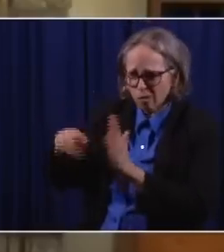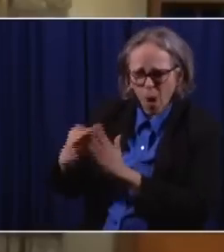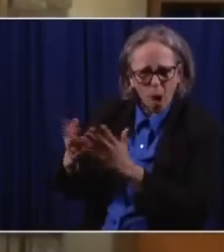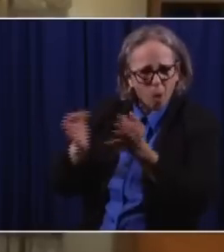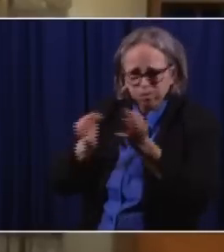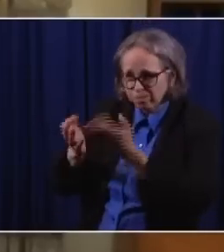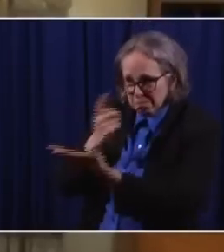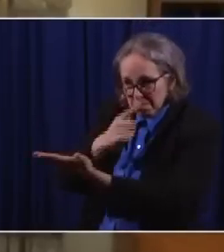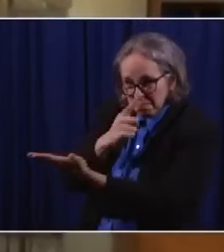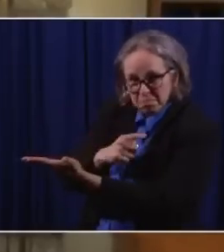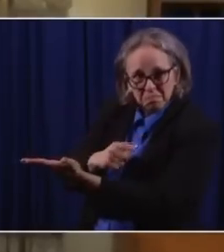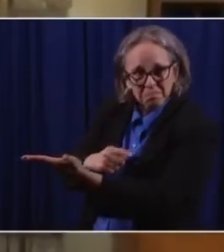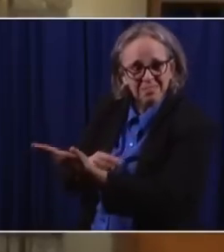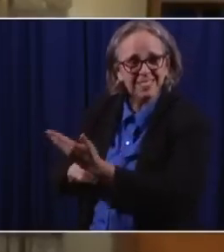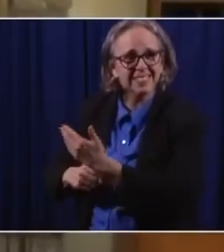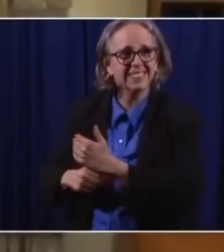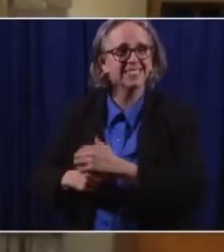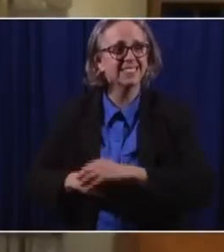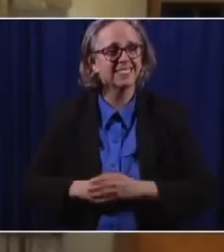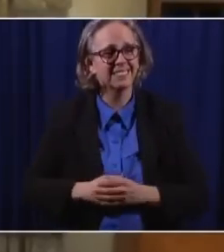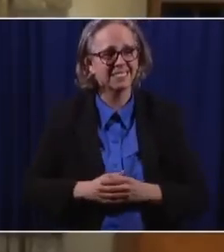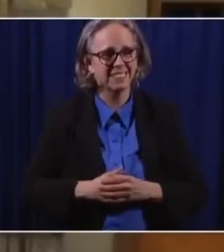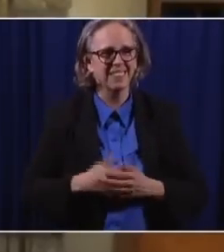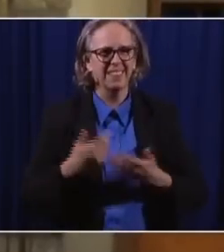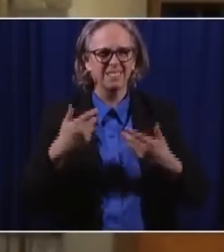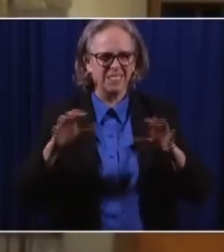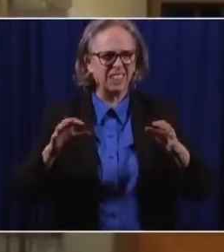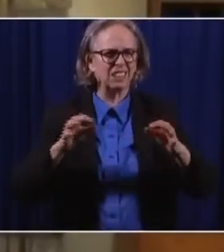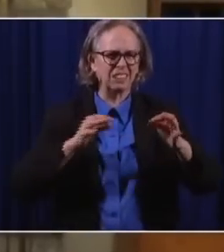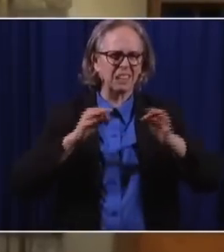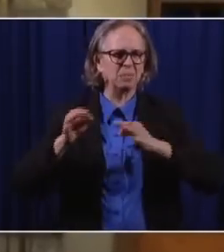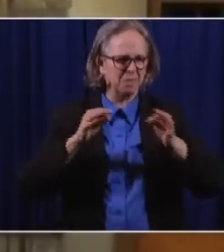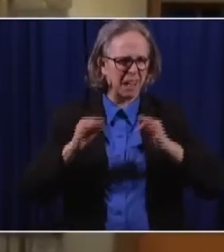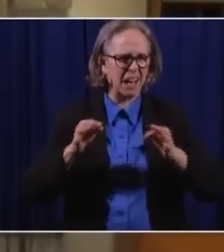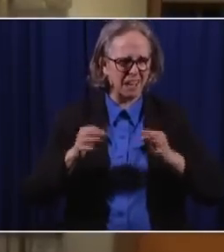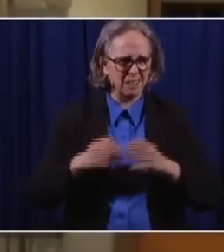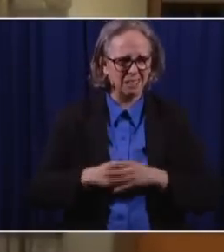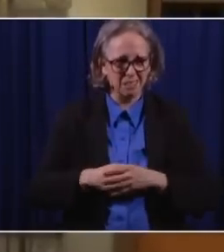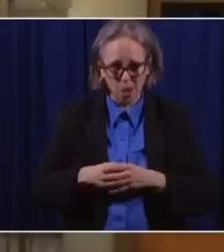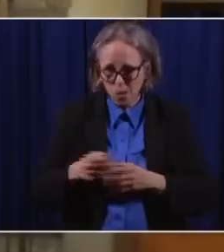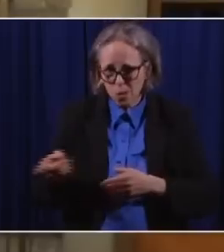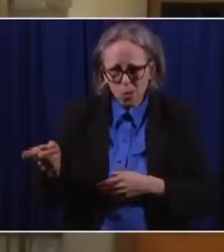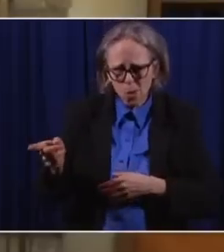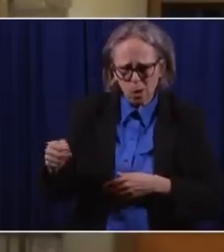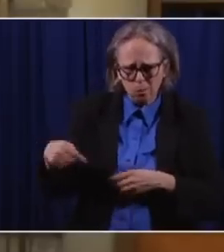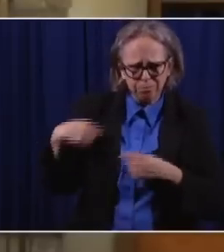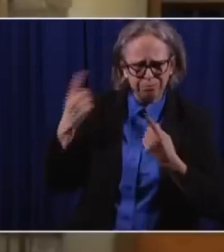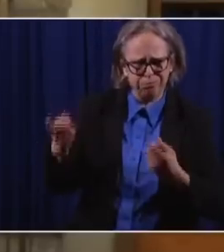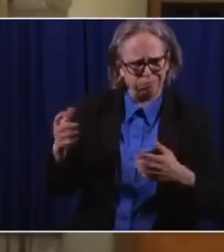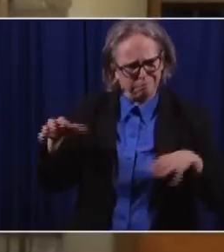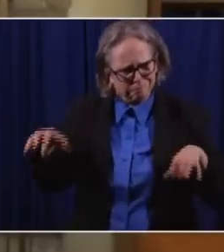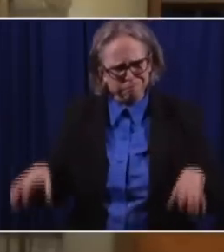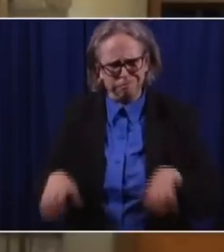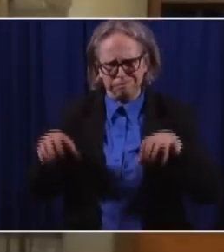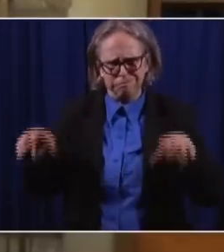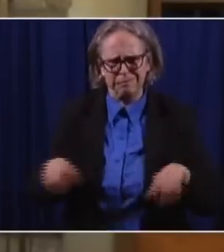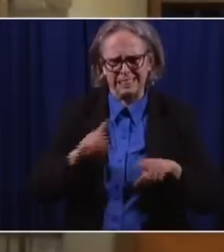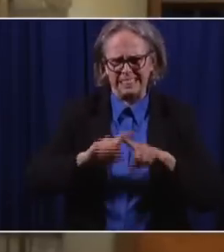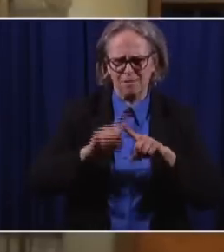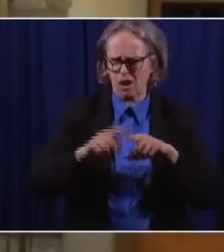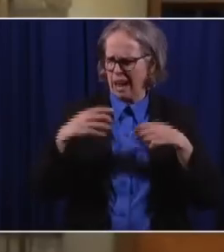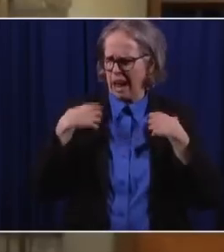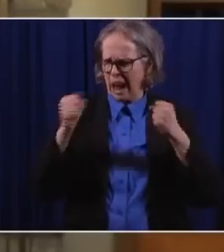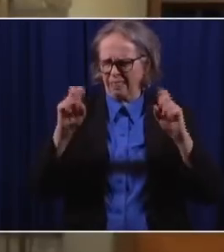And as I explained to everyone, you've been working on a lot of these health issues for some time